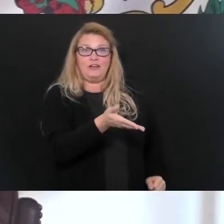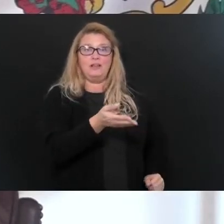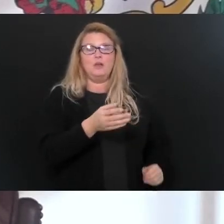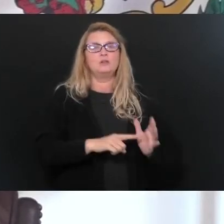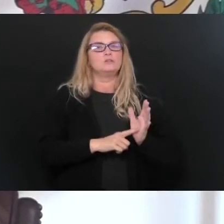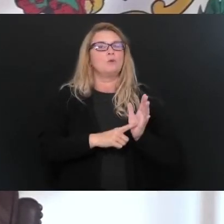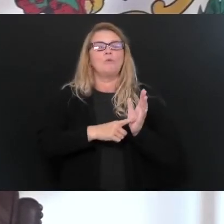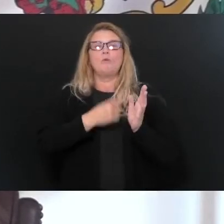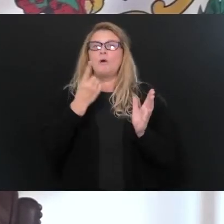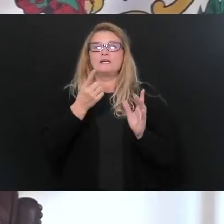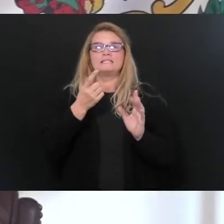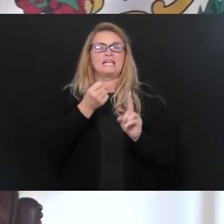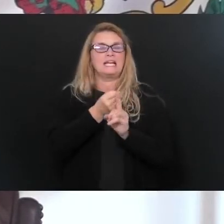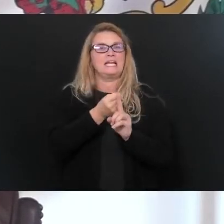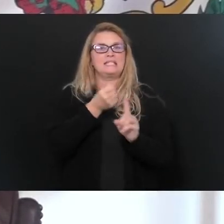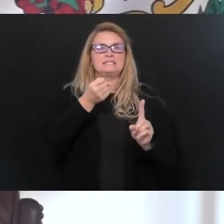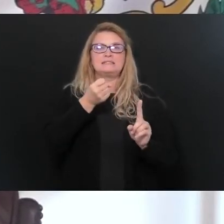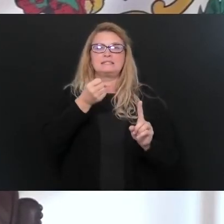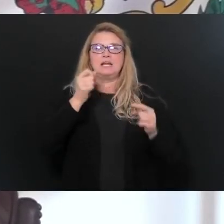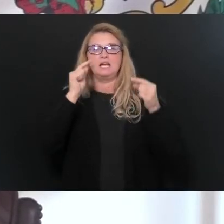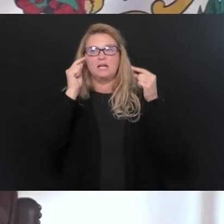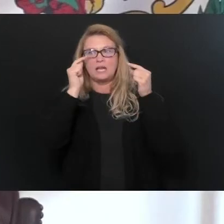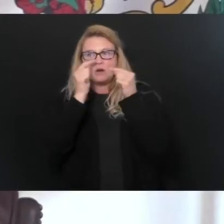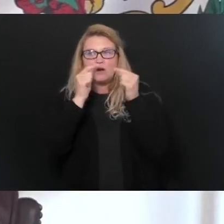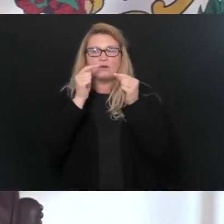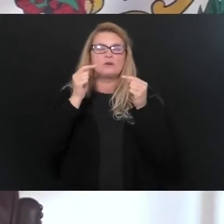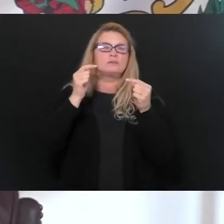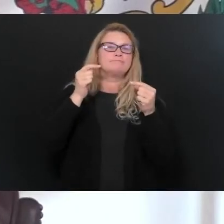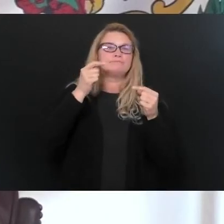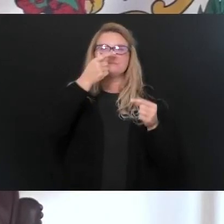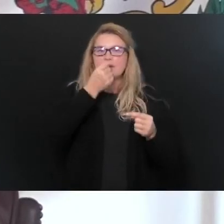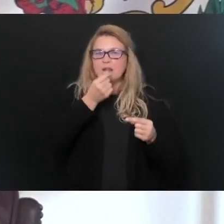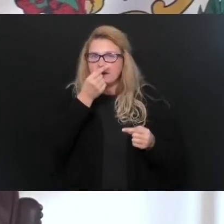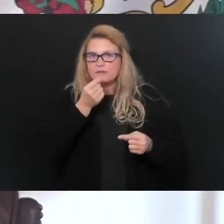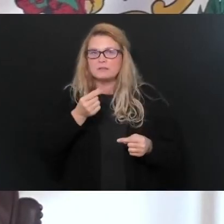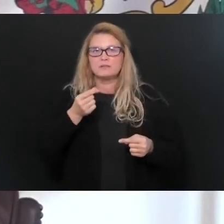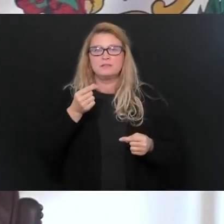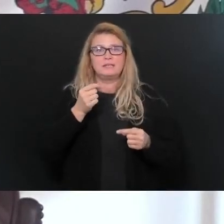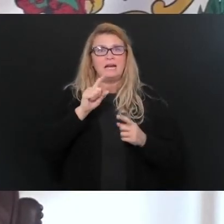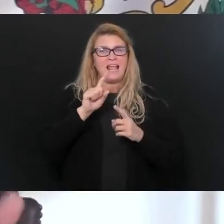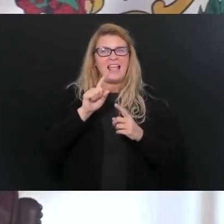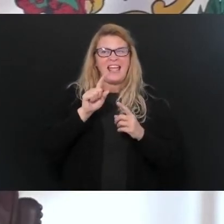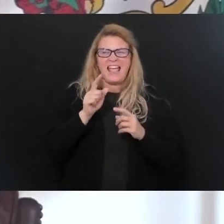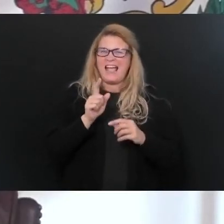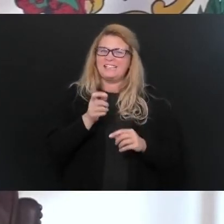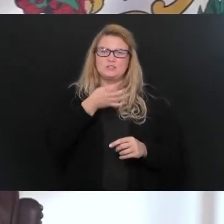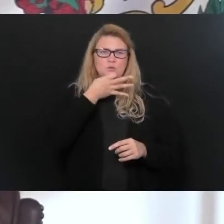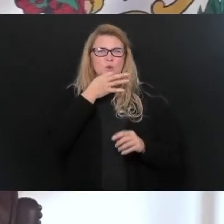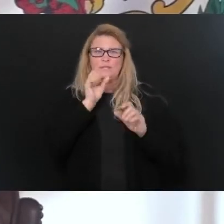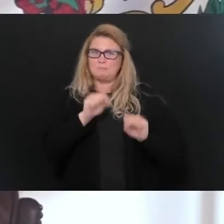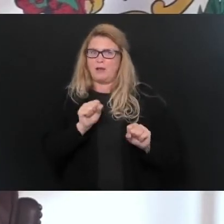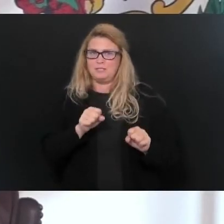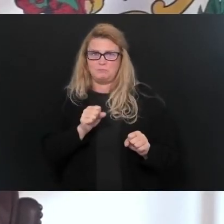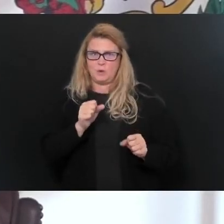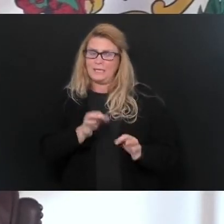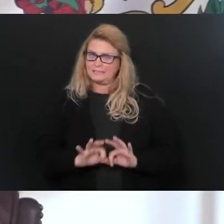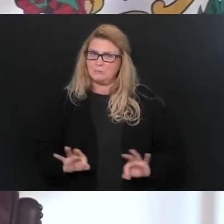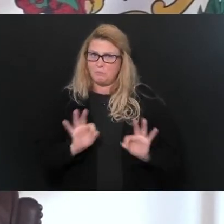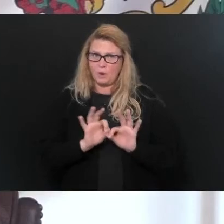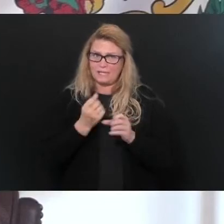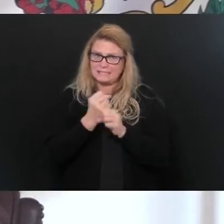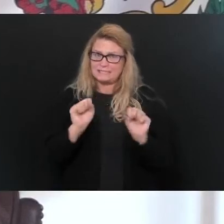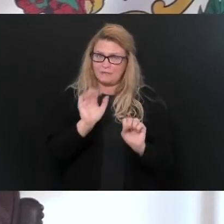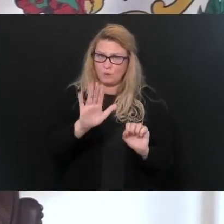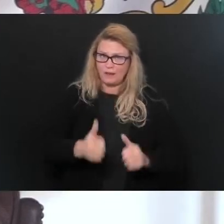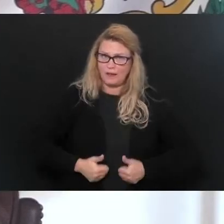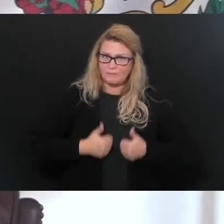symptoms, hours are important, not days. It's hours are important, and we can save your life, So